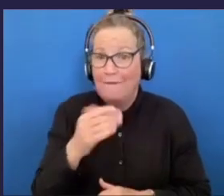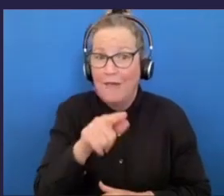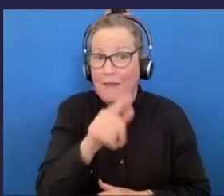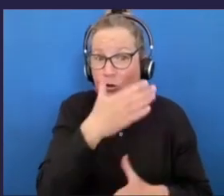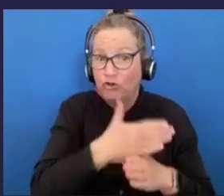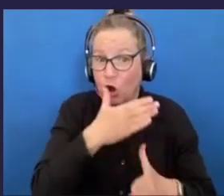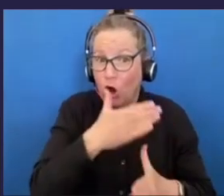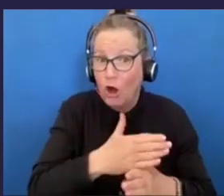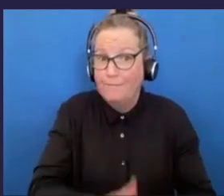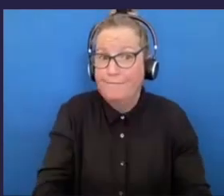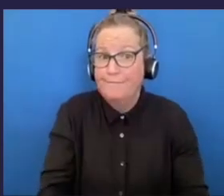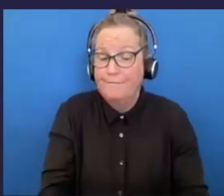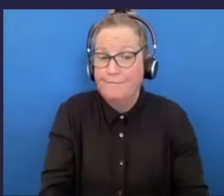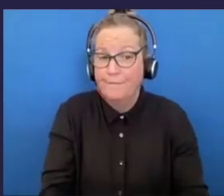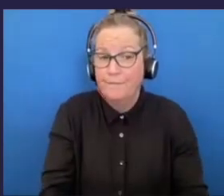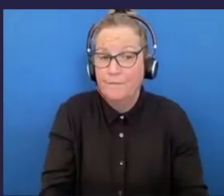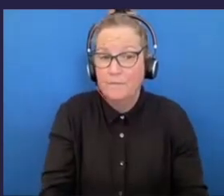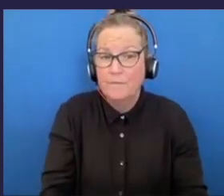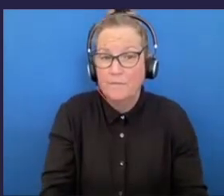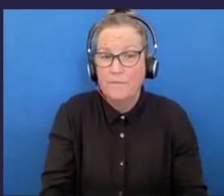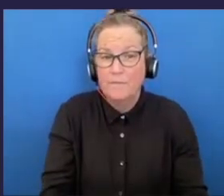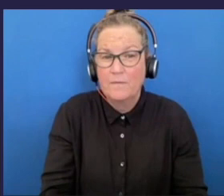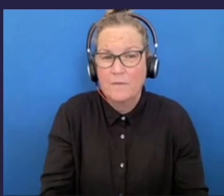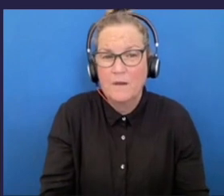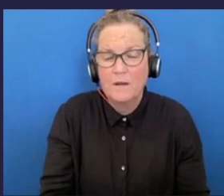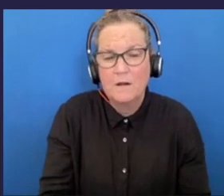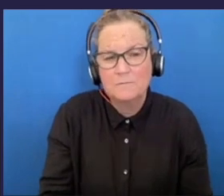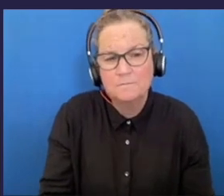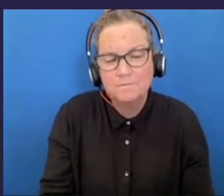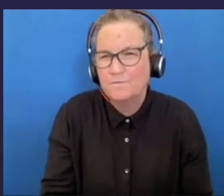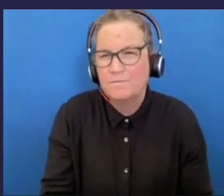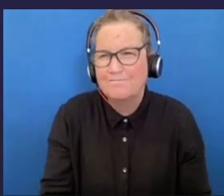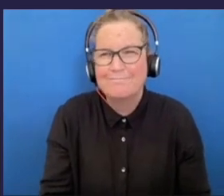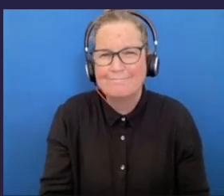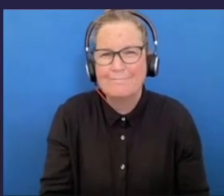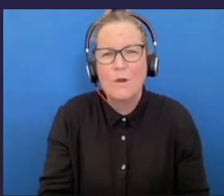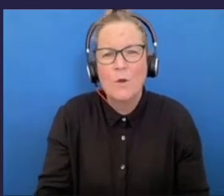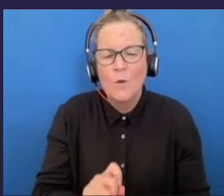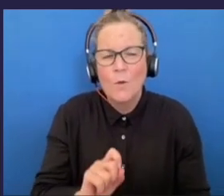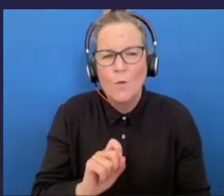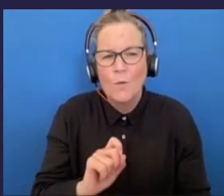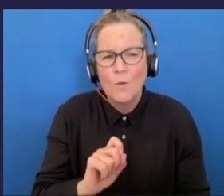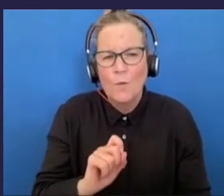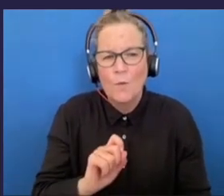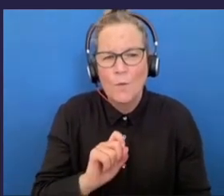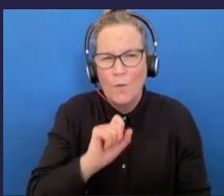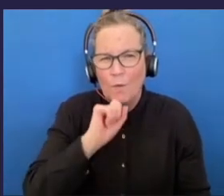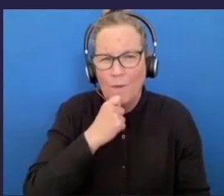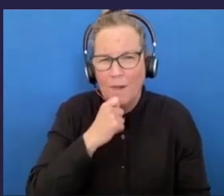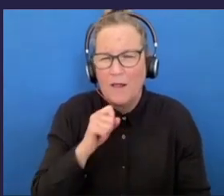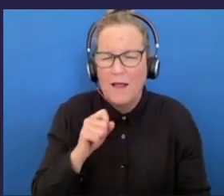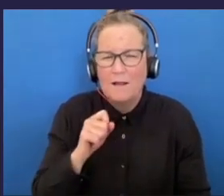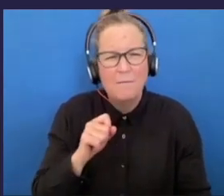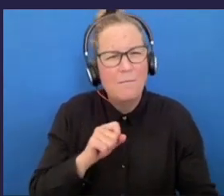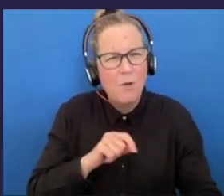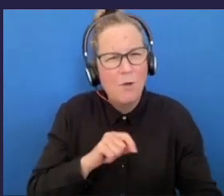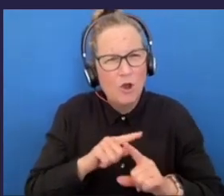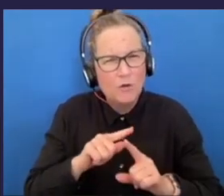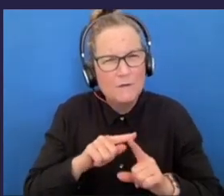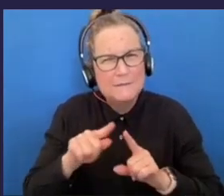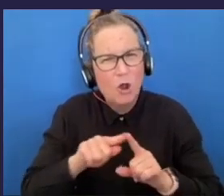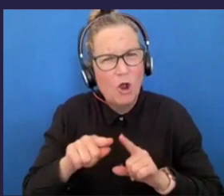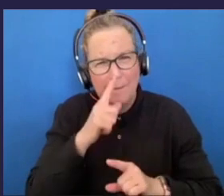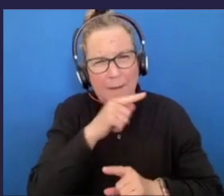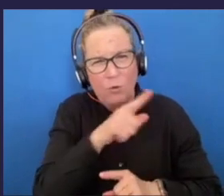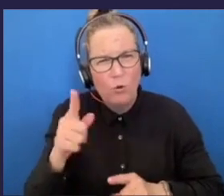going to invite people to play another role. We're going to sort of play into the idea that everyone does inherently want to help people and everyone is caring and